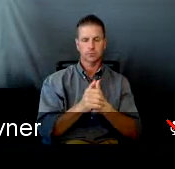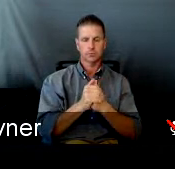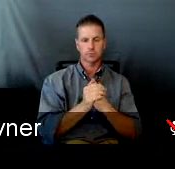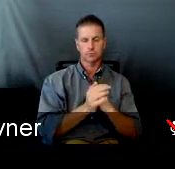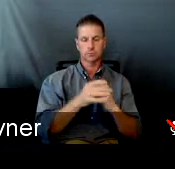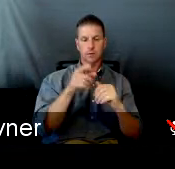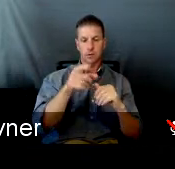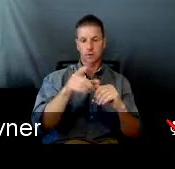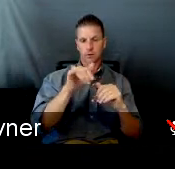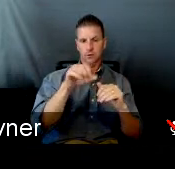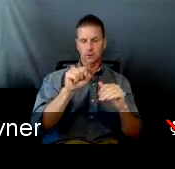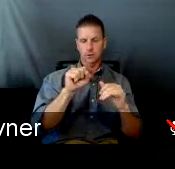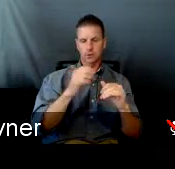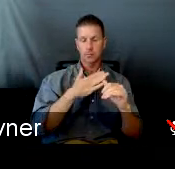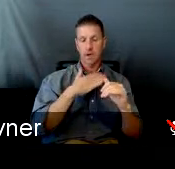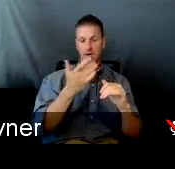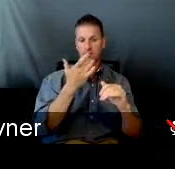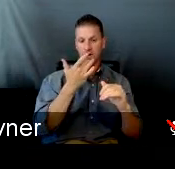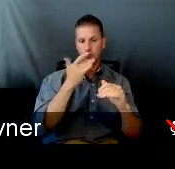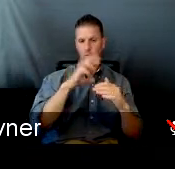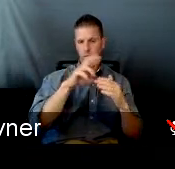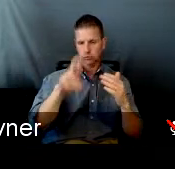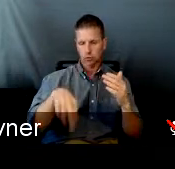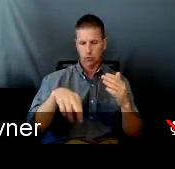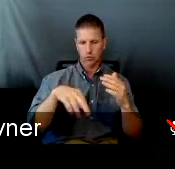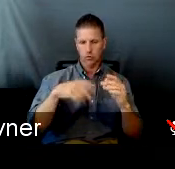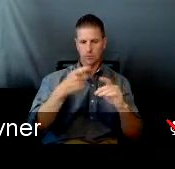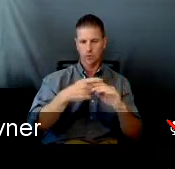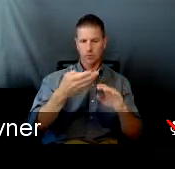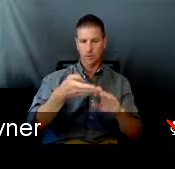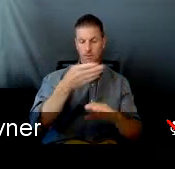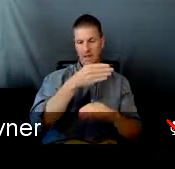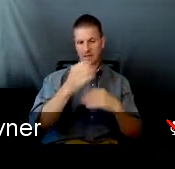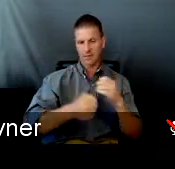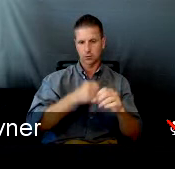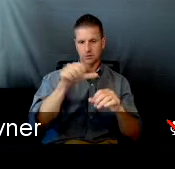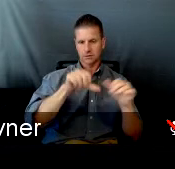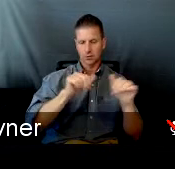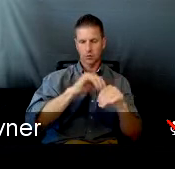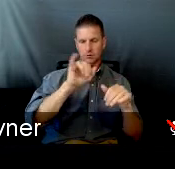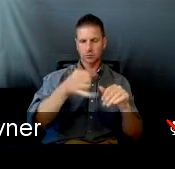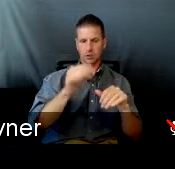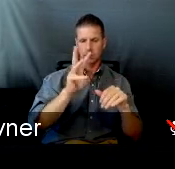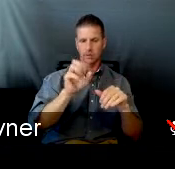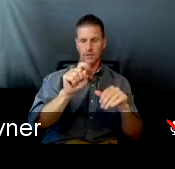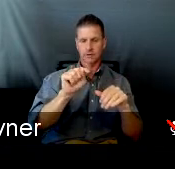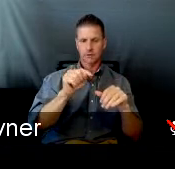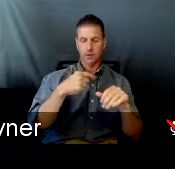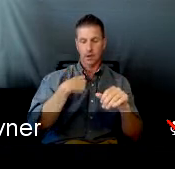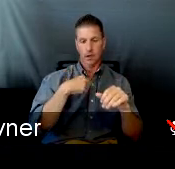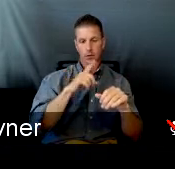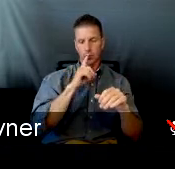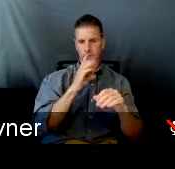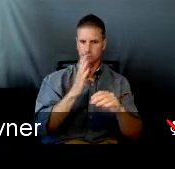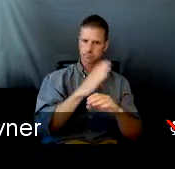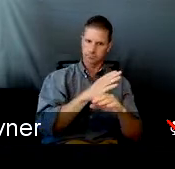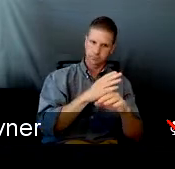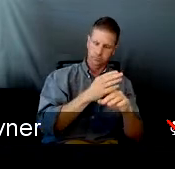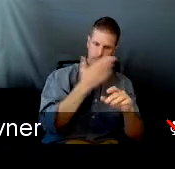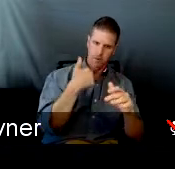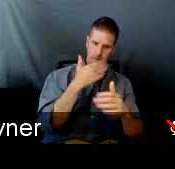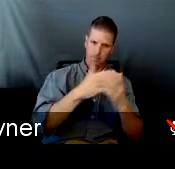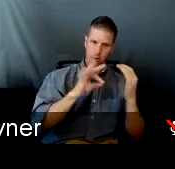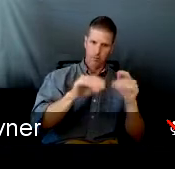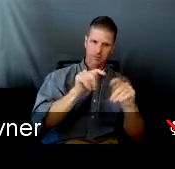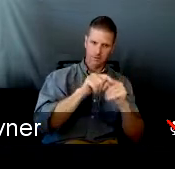So this is my favorite result from the past year of science with JWST. I'm extremely biased because I was part of the team